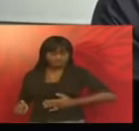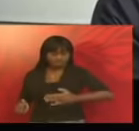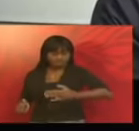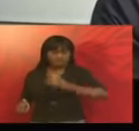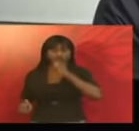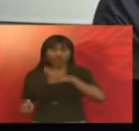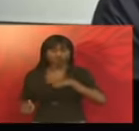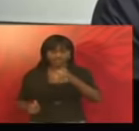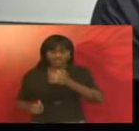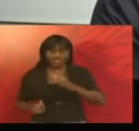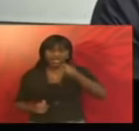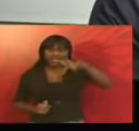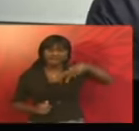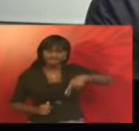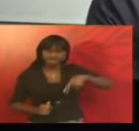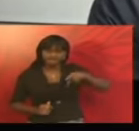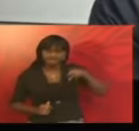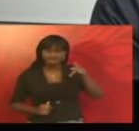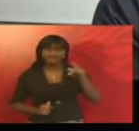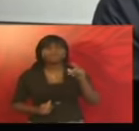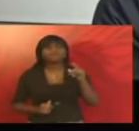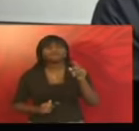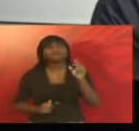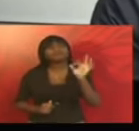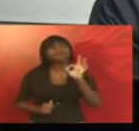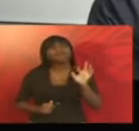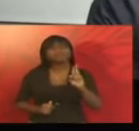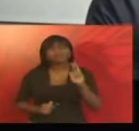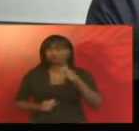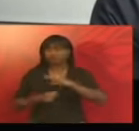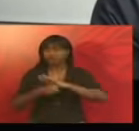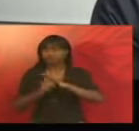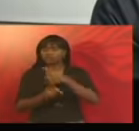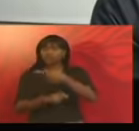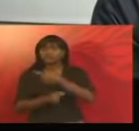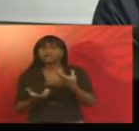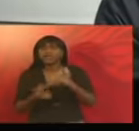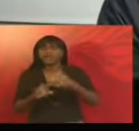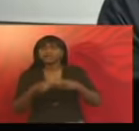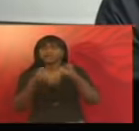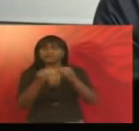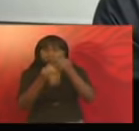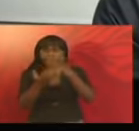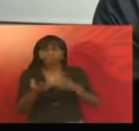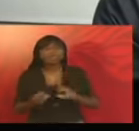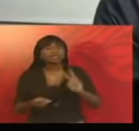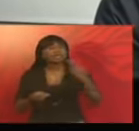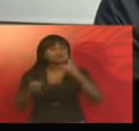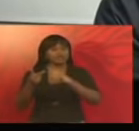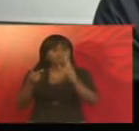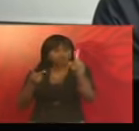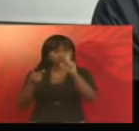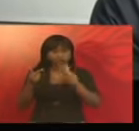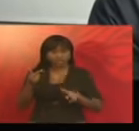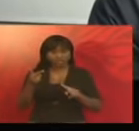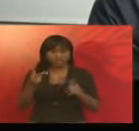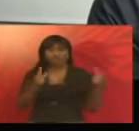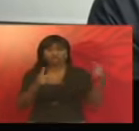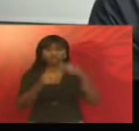Pfizer COVID-19 vaccine. I just want an update on that. And my second question is to Dr.